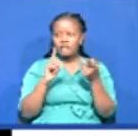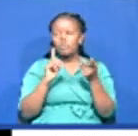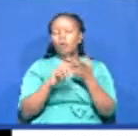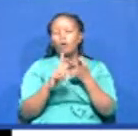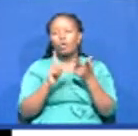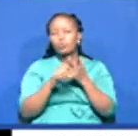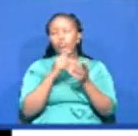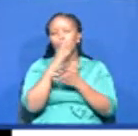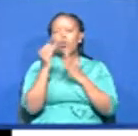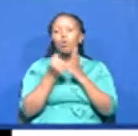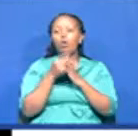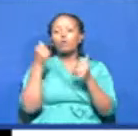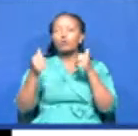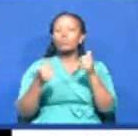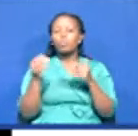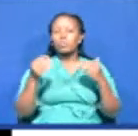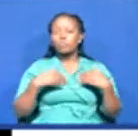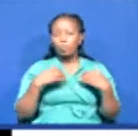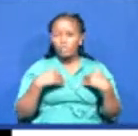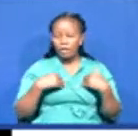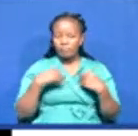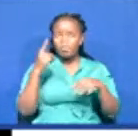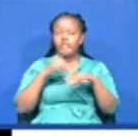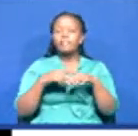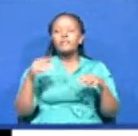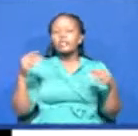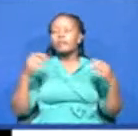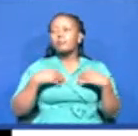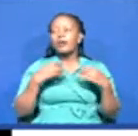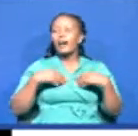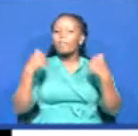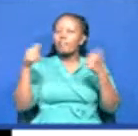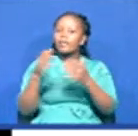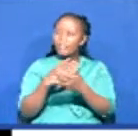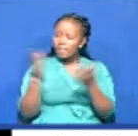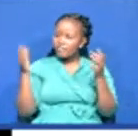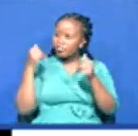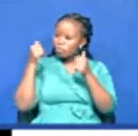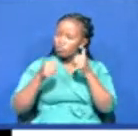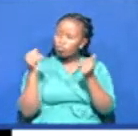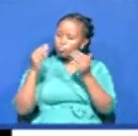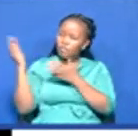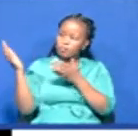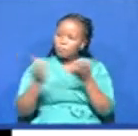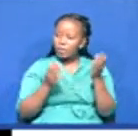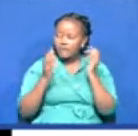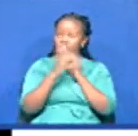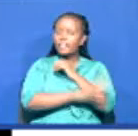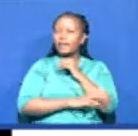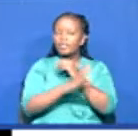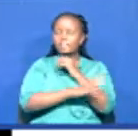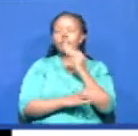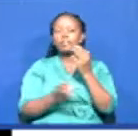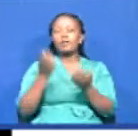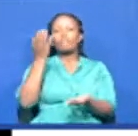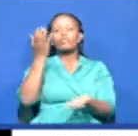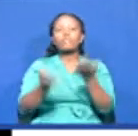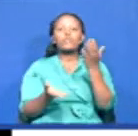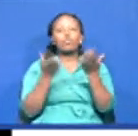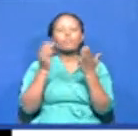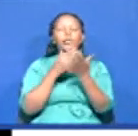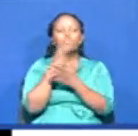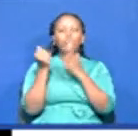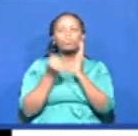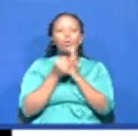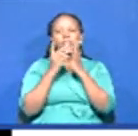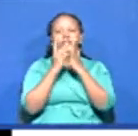that once we build this database, anything that is going to be imported into the country will actually be compared with this particular database, and anything that